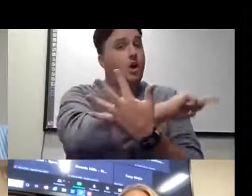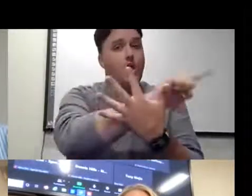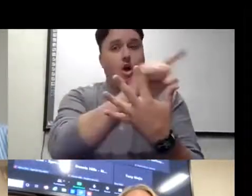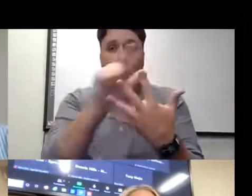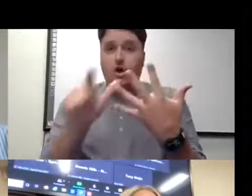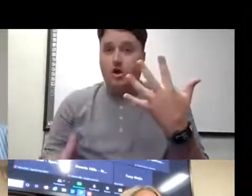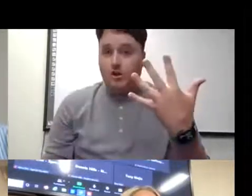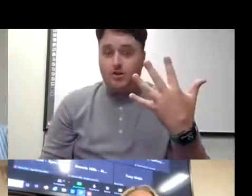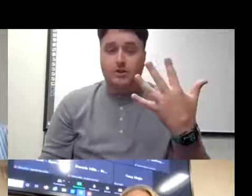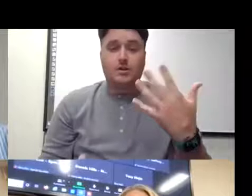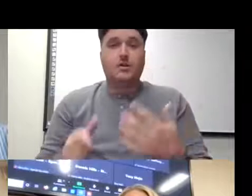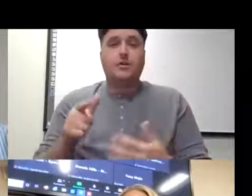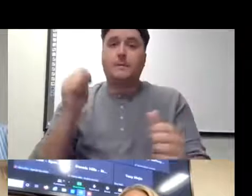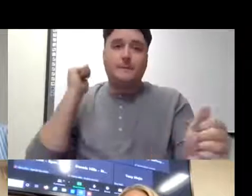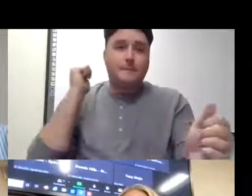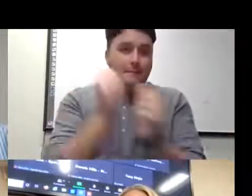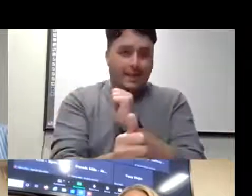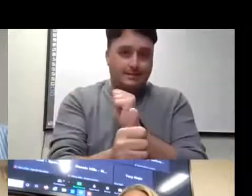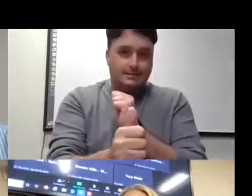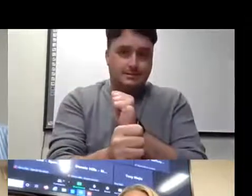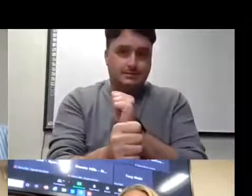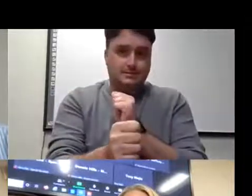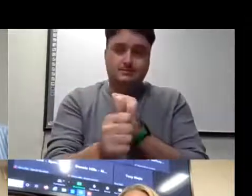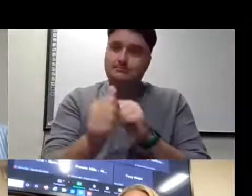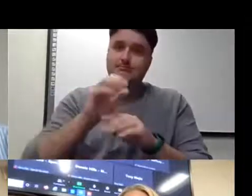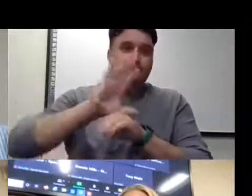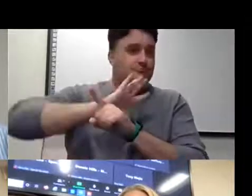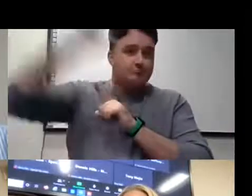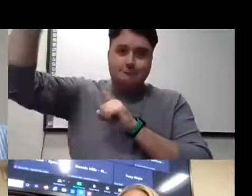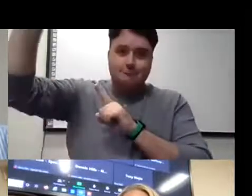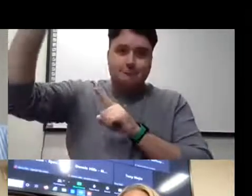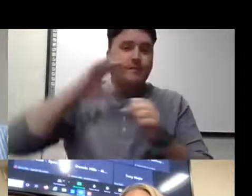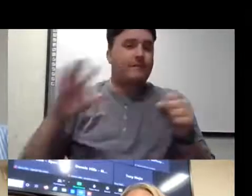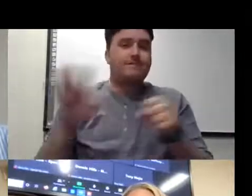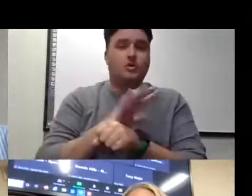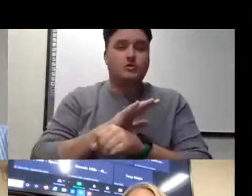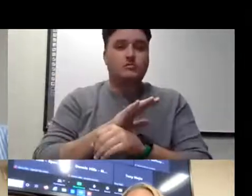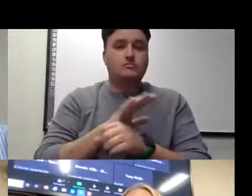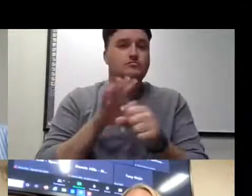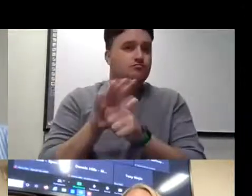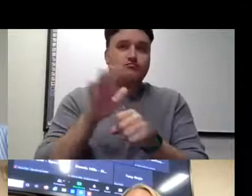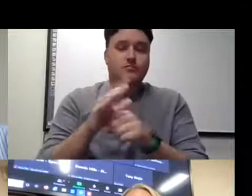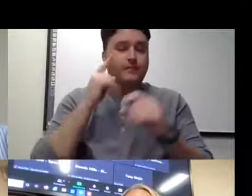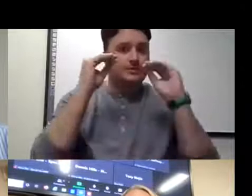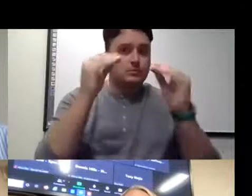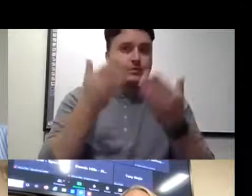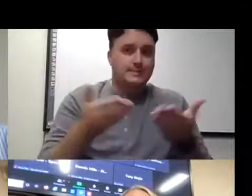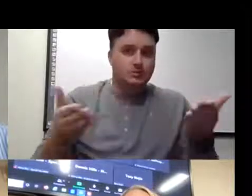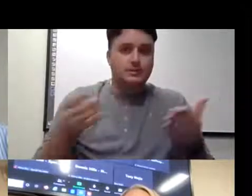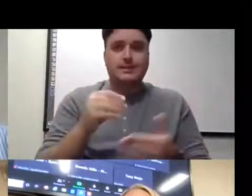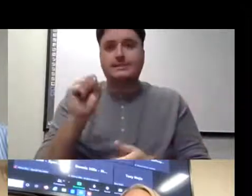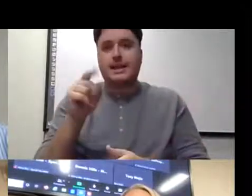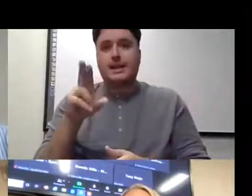sites passed with flying colors, full sufficiency of instructional materials and status